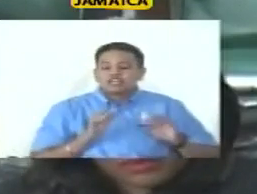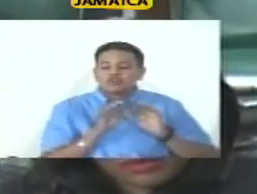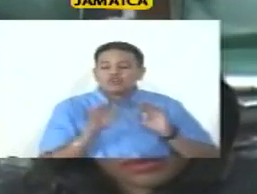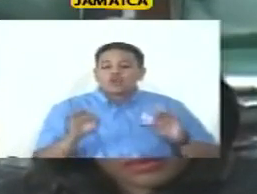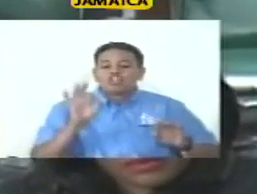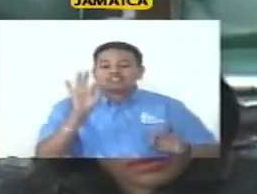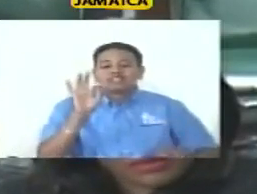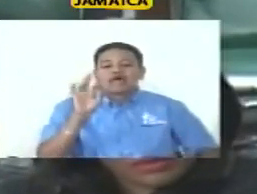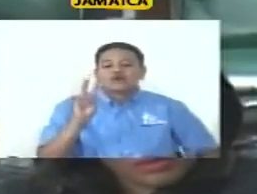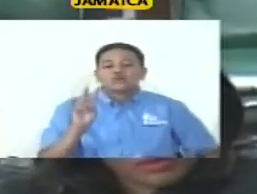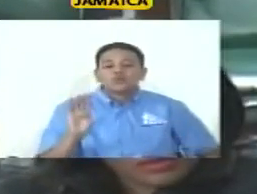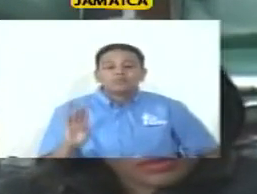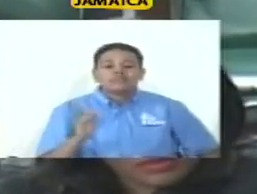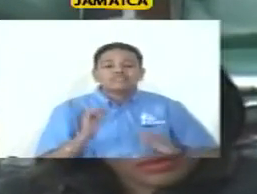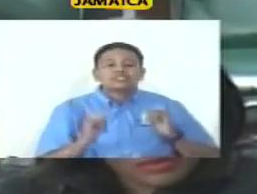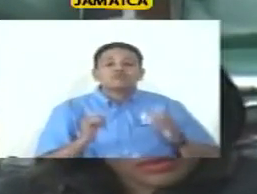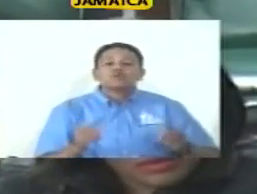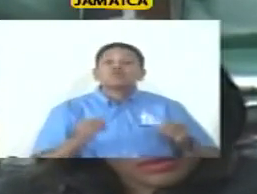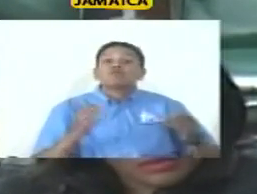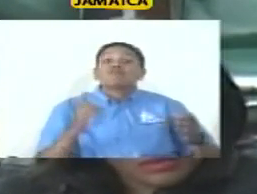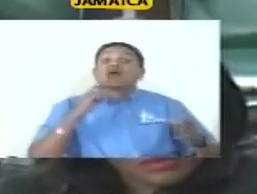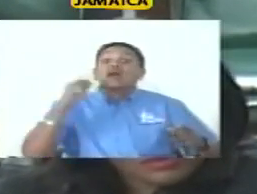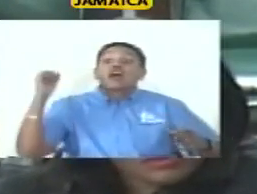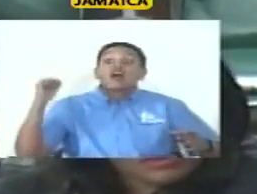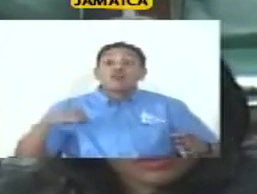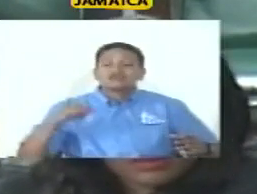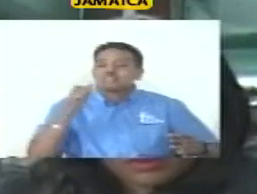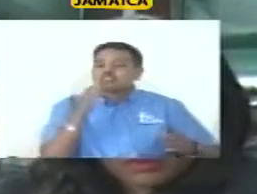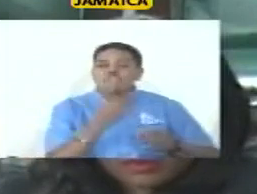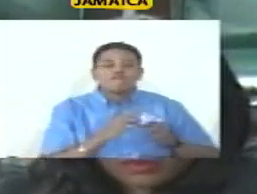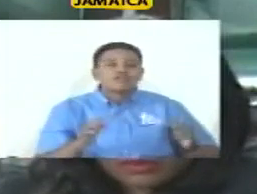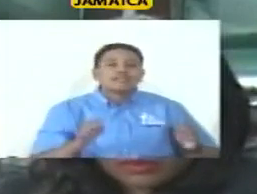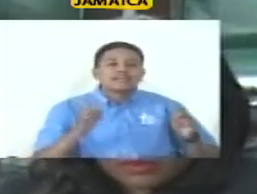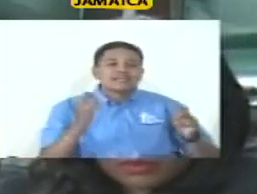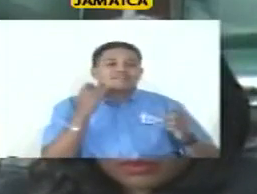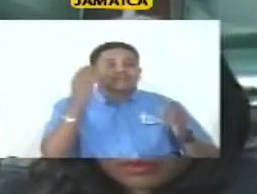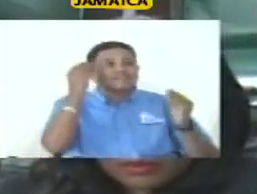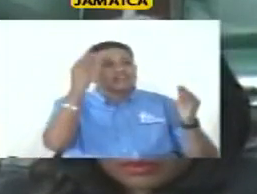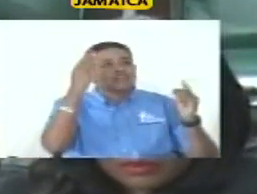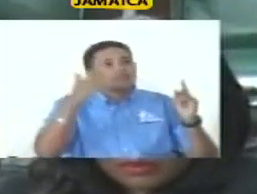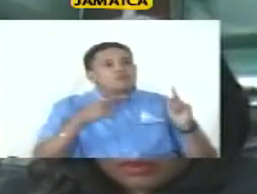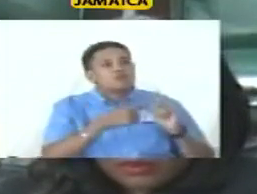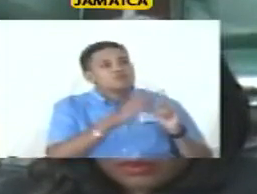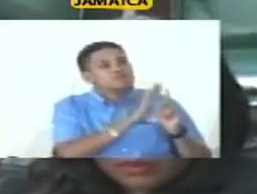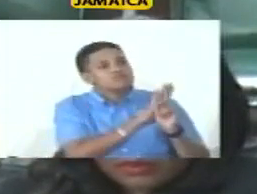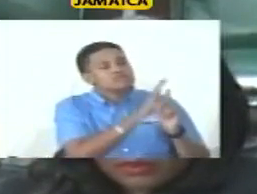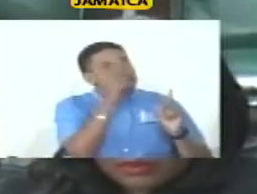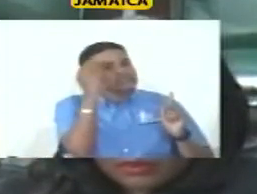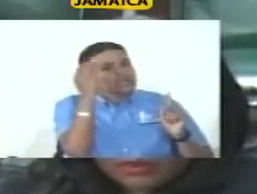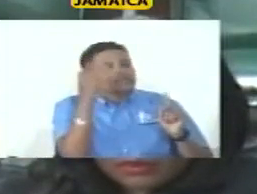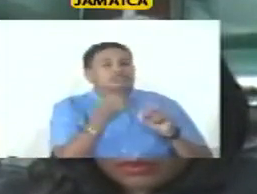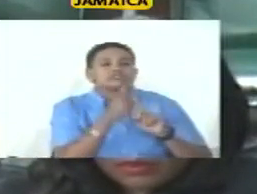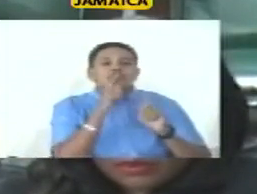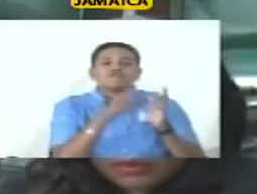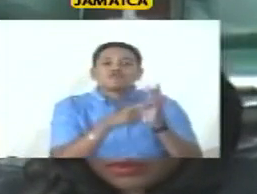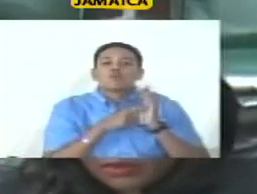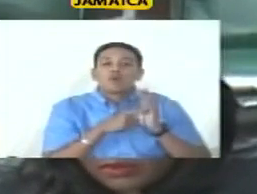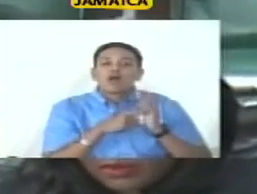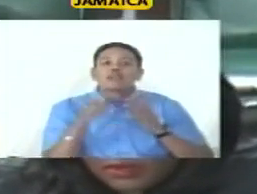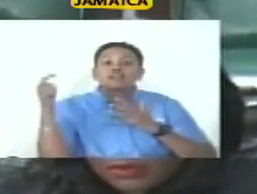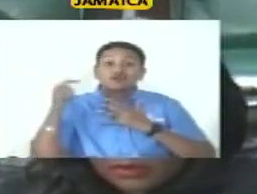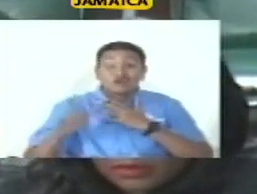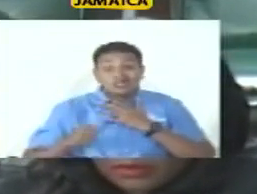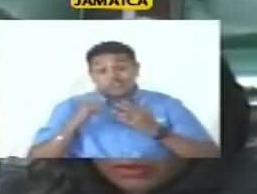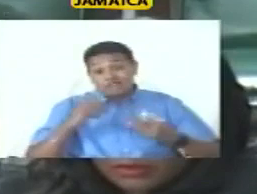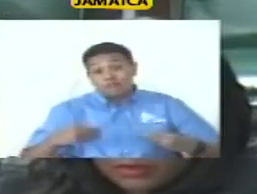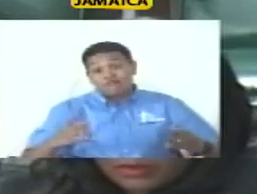9.2b, which provides that consent is not freely given if the data subject is required as a condition of the provision of any goods